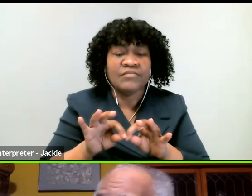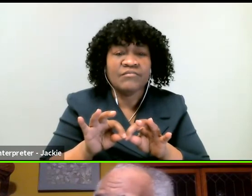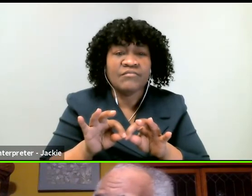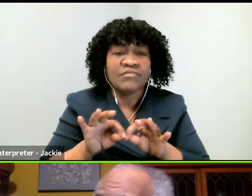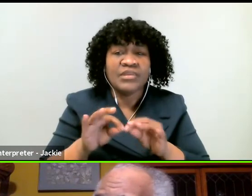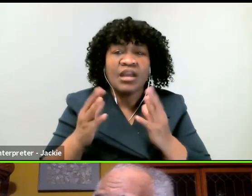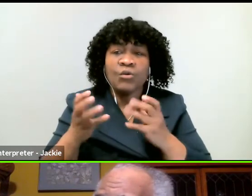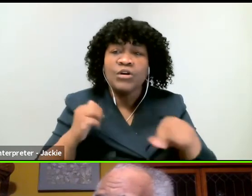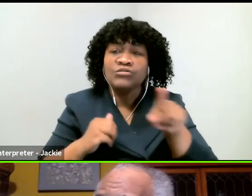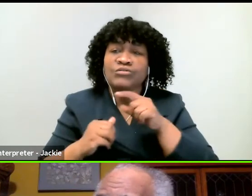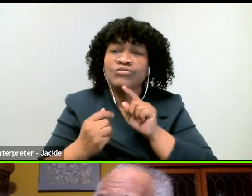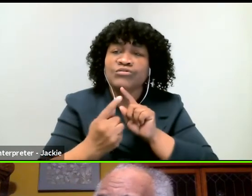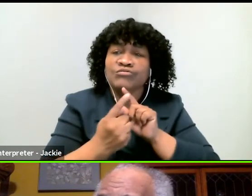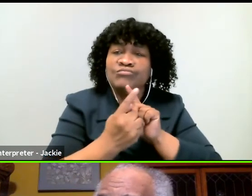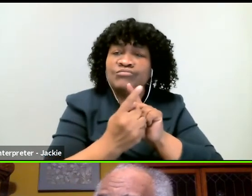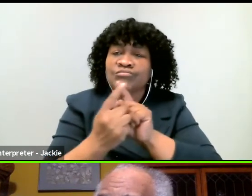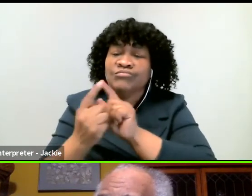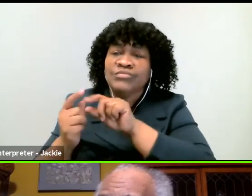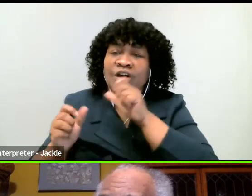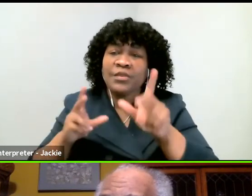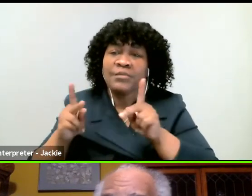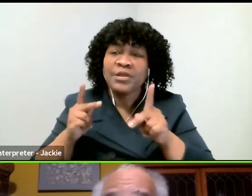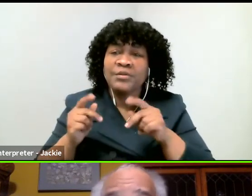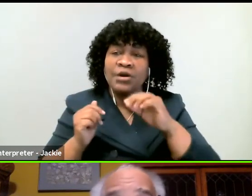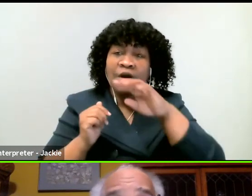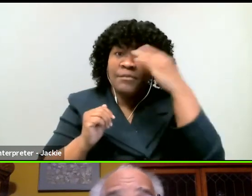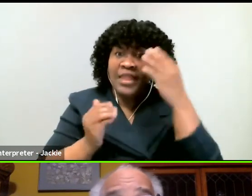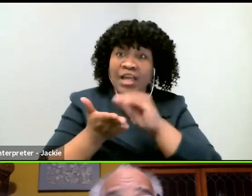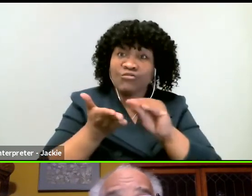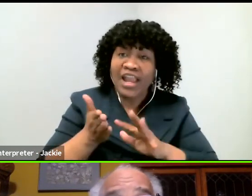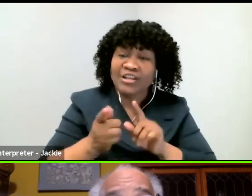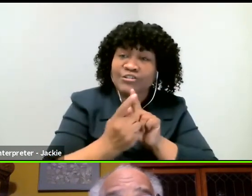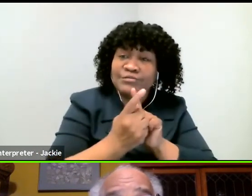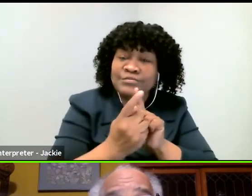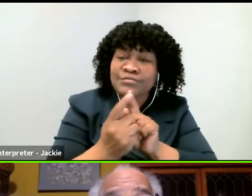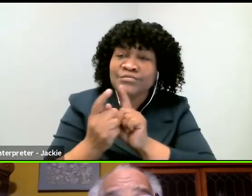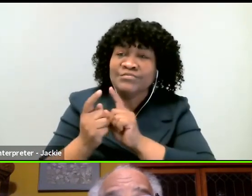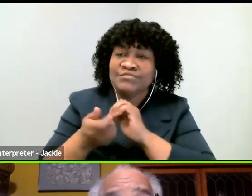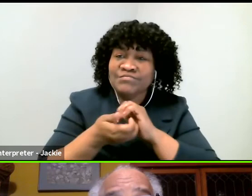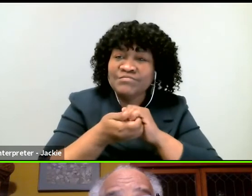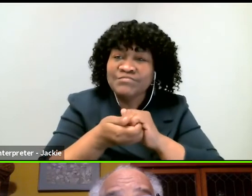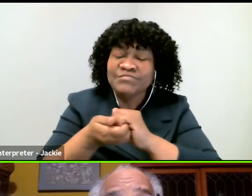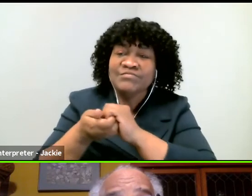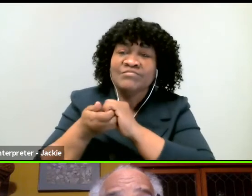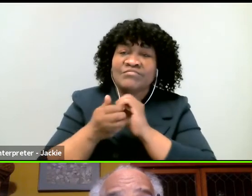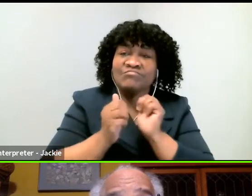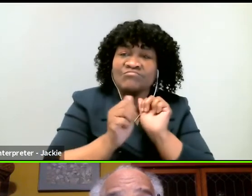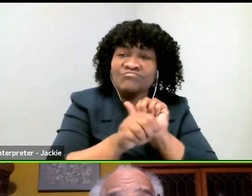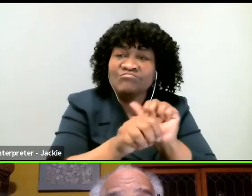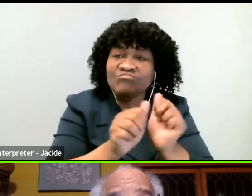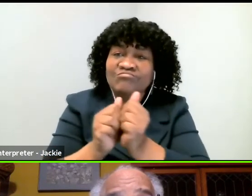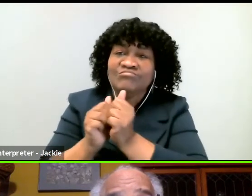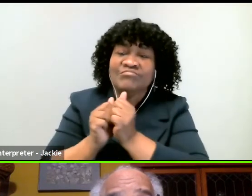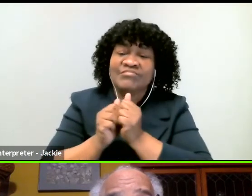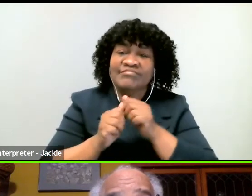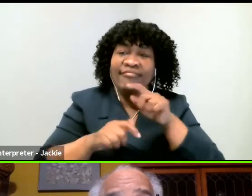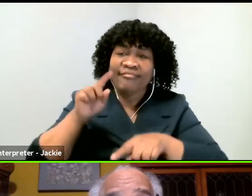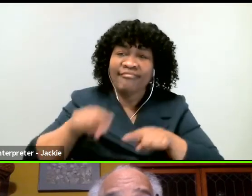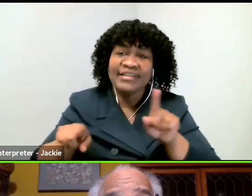cultivate relationships with other Black writers, even those of differing